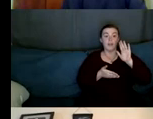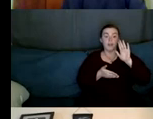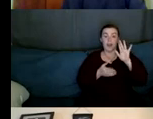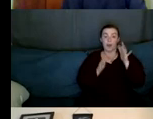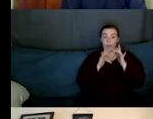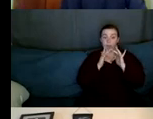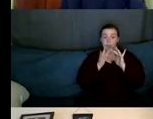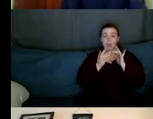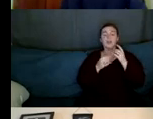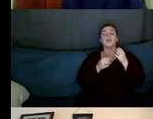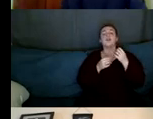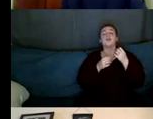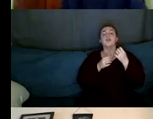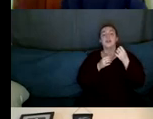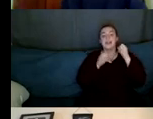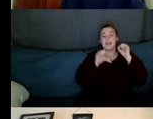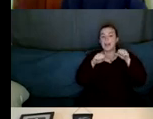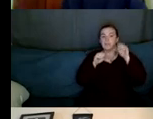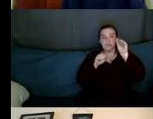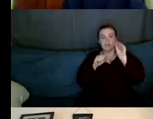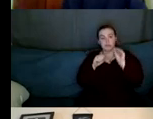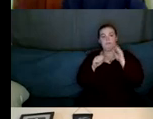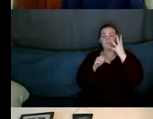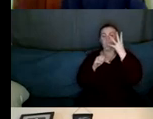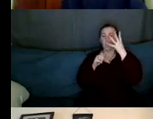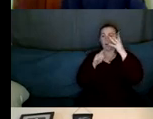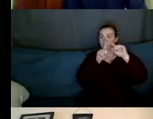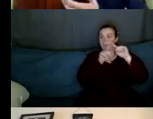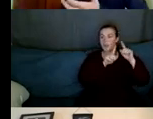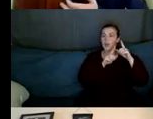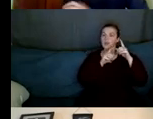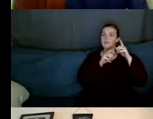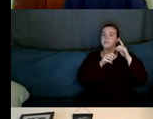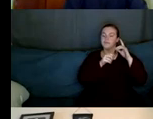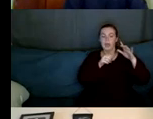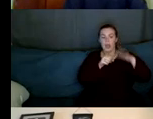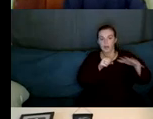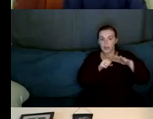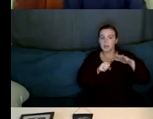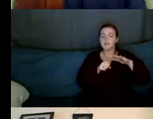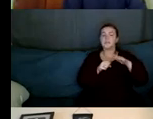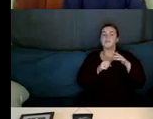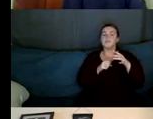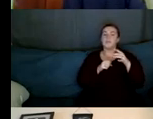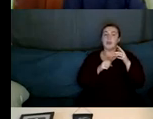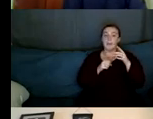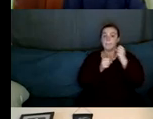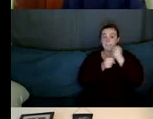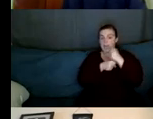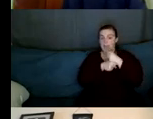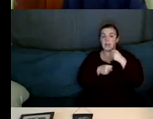locations and compare them. And you can then, it's literally made for scheduling meetings. So you